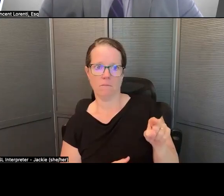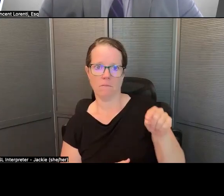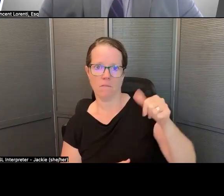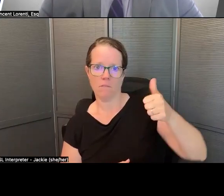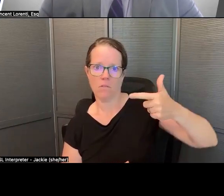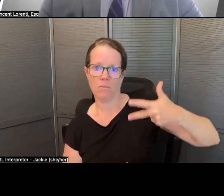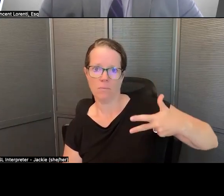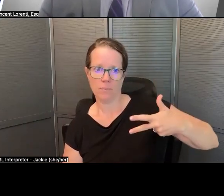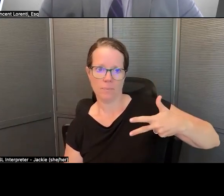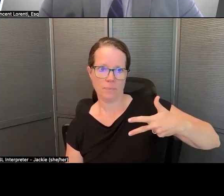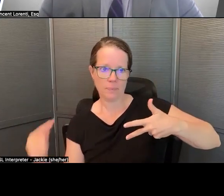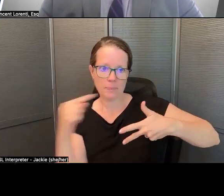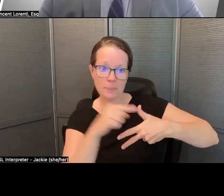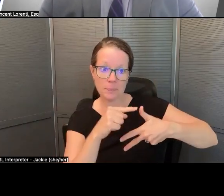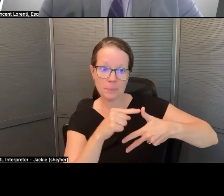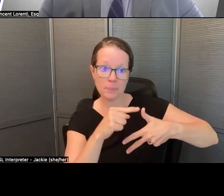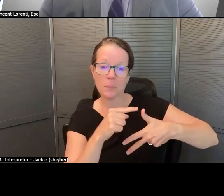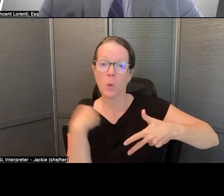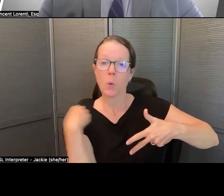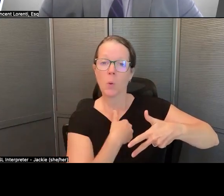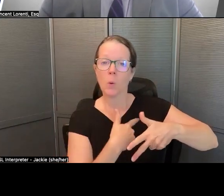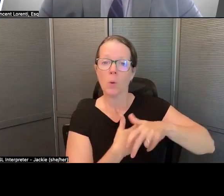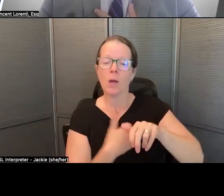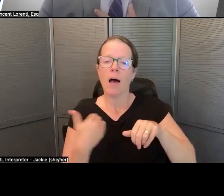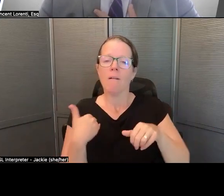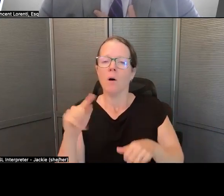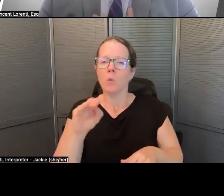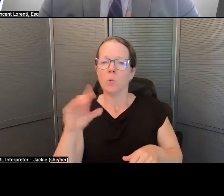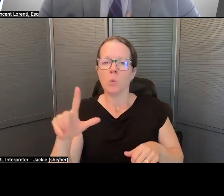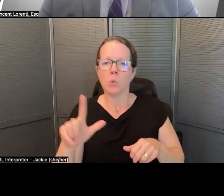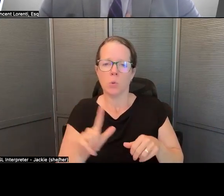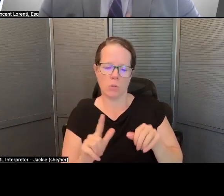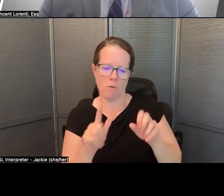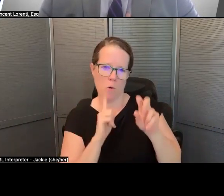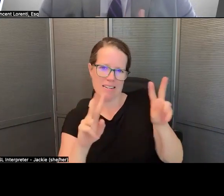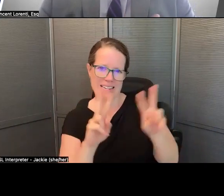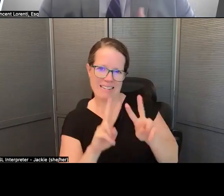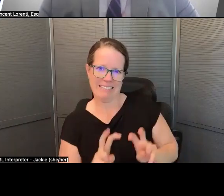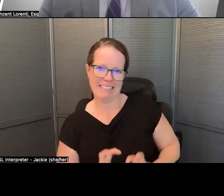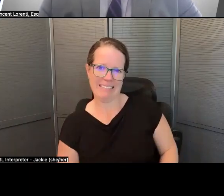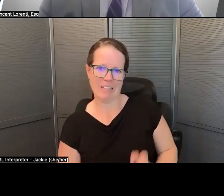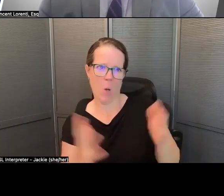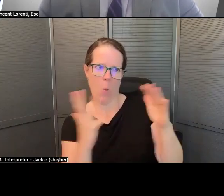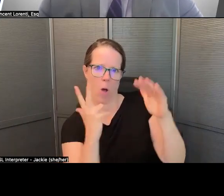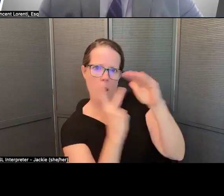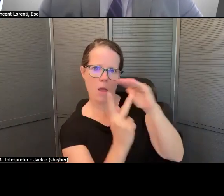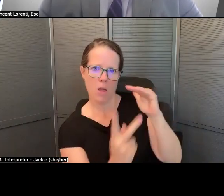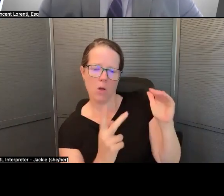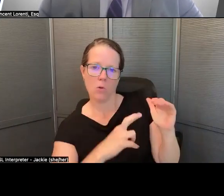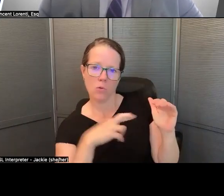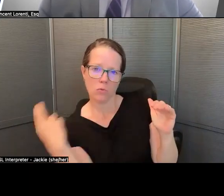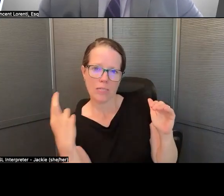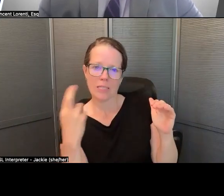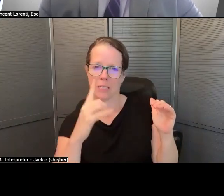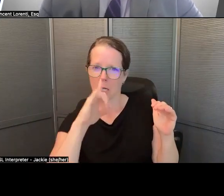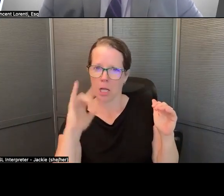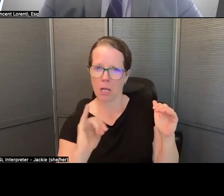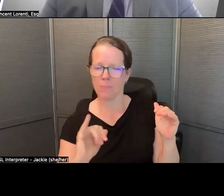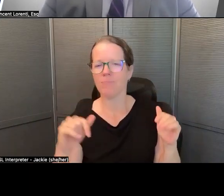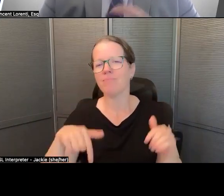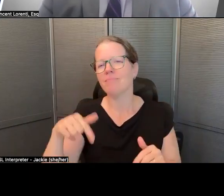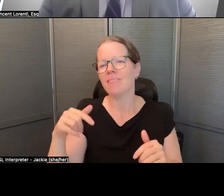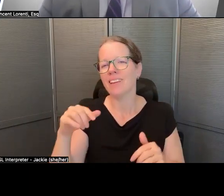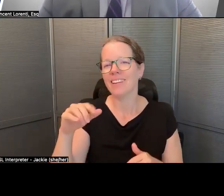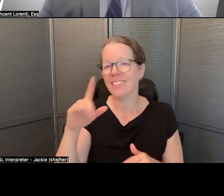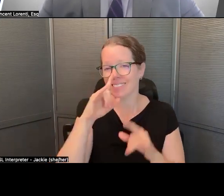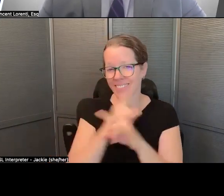clients using an actuarial assessment tool. The tool that we use in Massachusetts is called the Ohio Risk Assessment System.